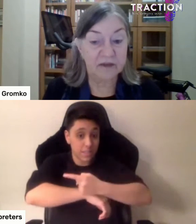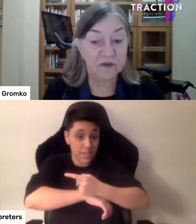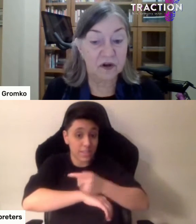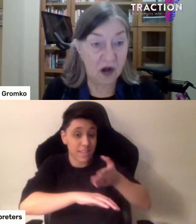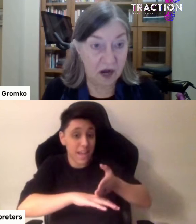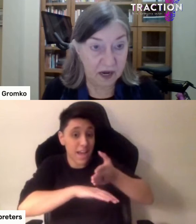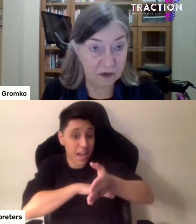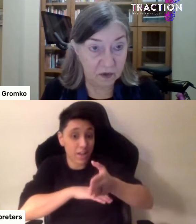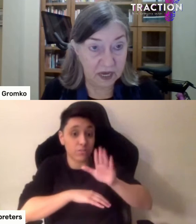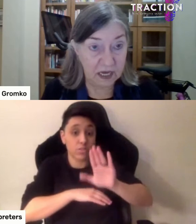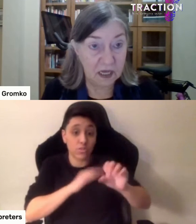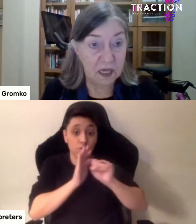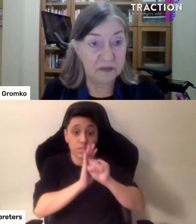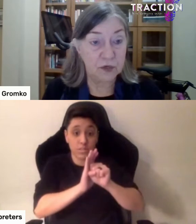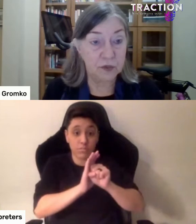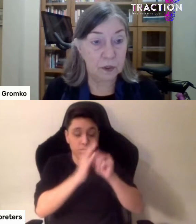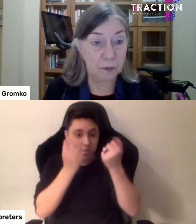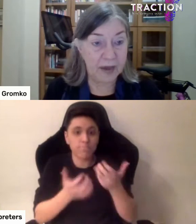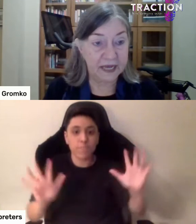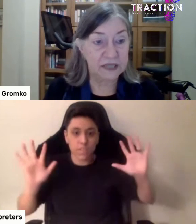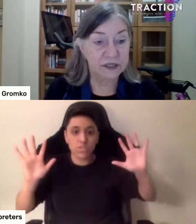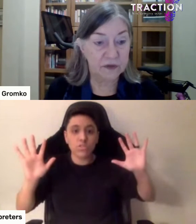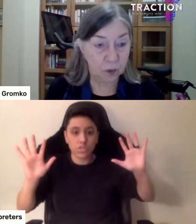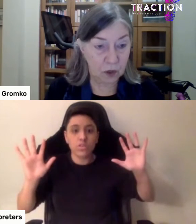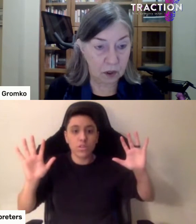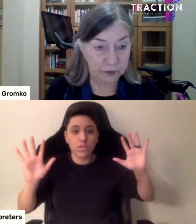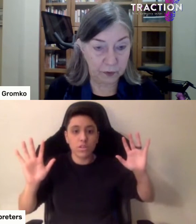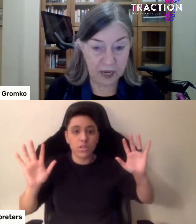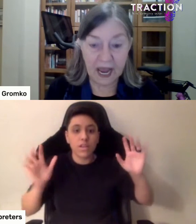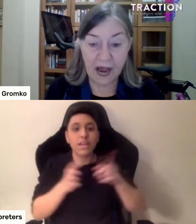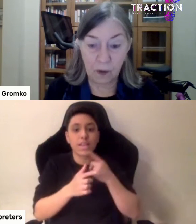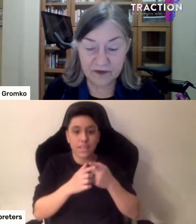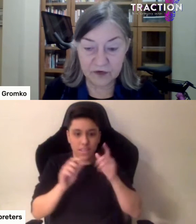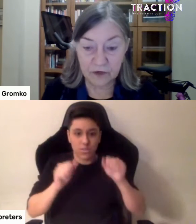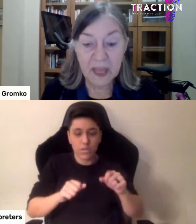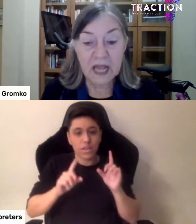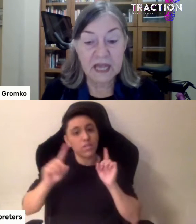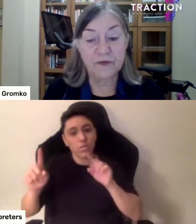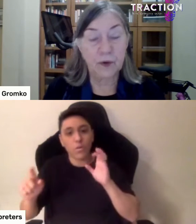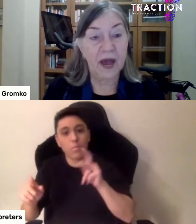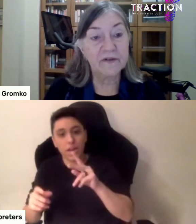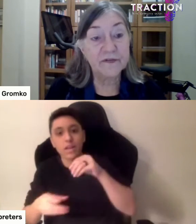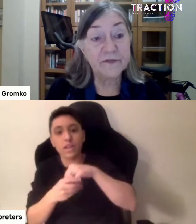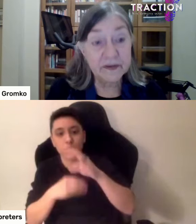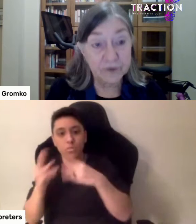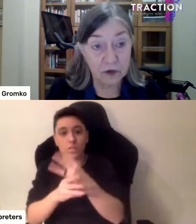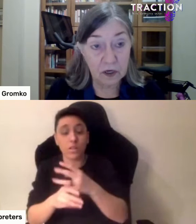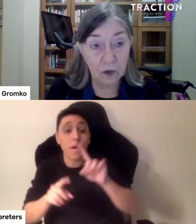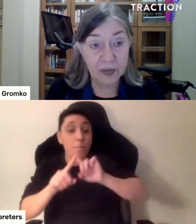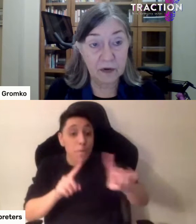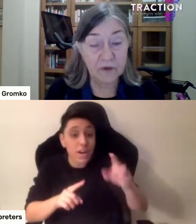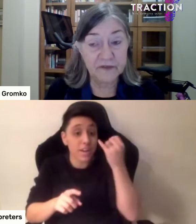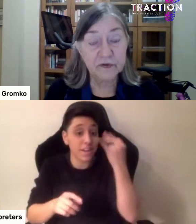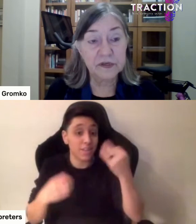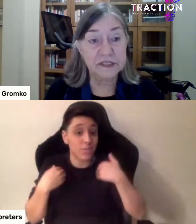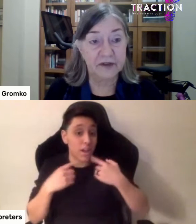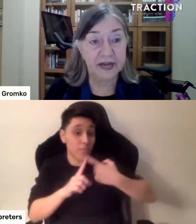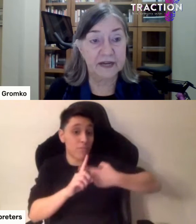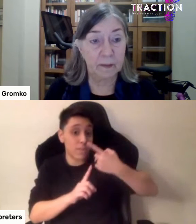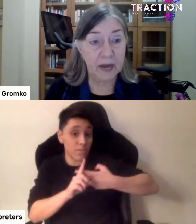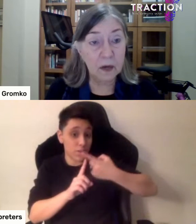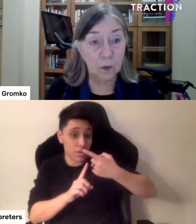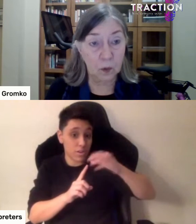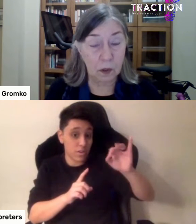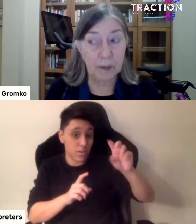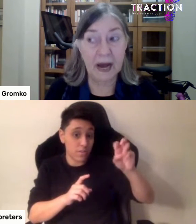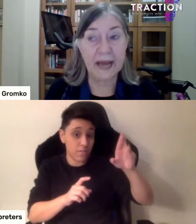symptoms have gone, okay, that you can go back into the world, okay? However, if you have a fever, okay, now a fever is